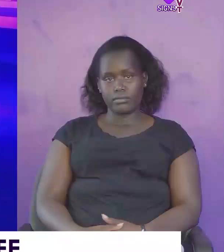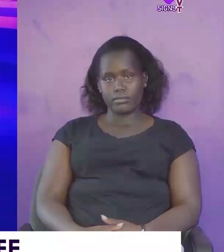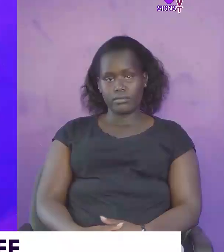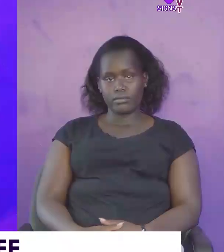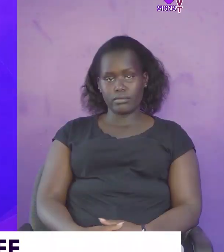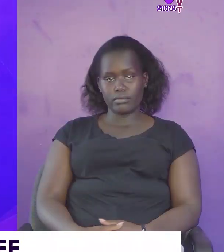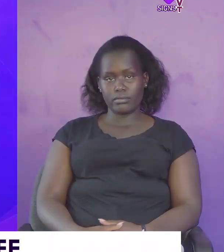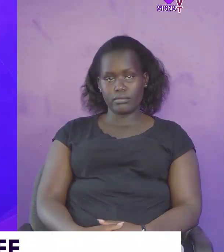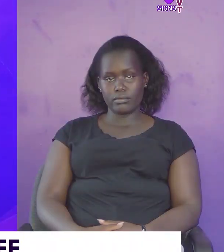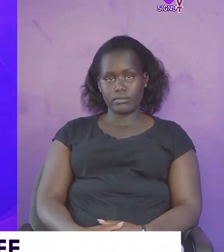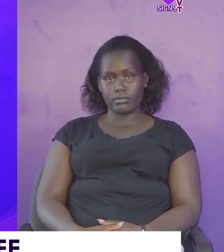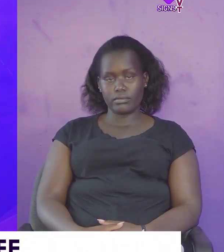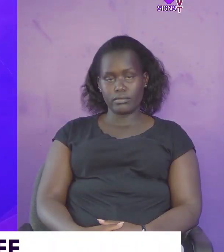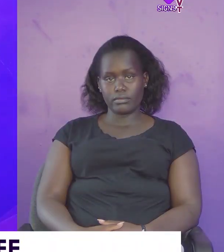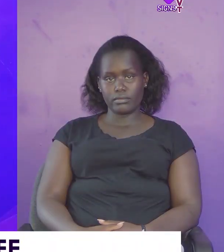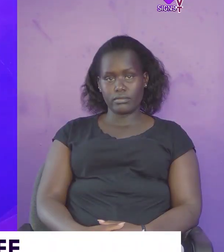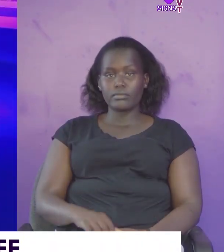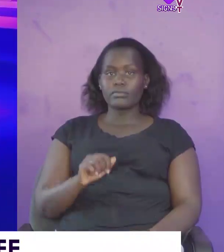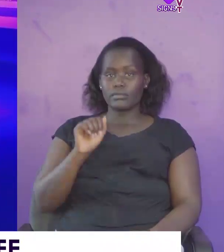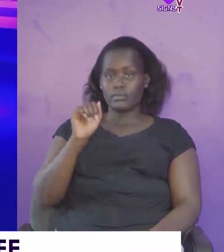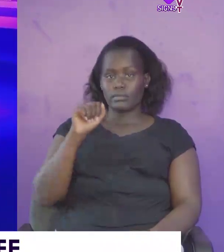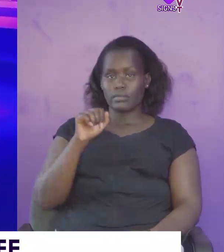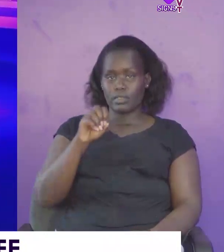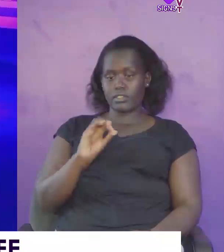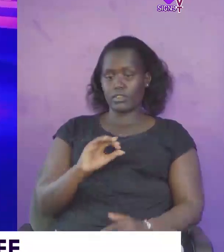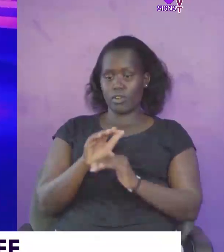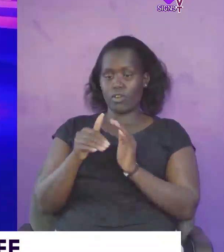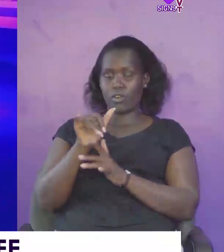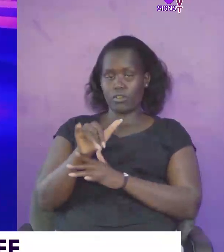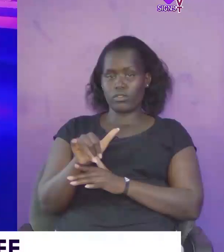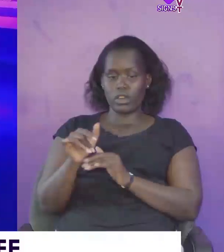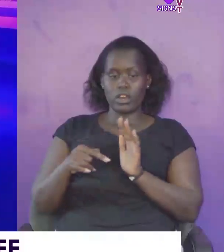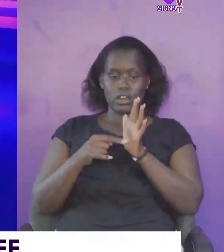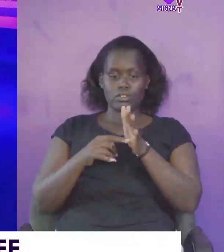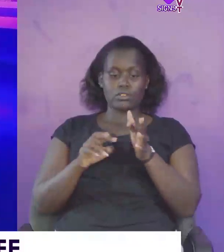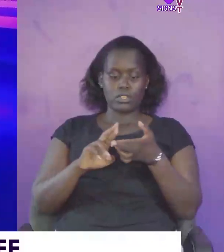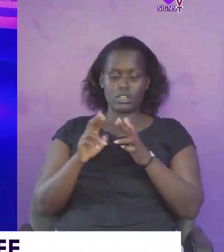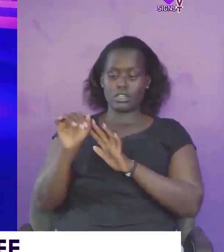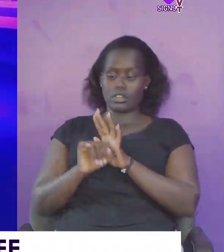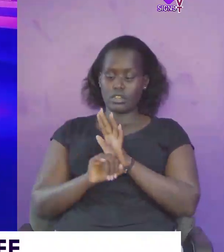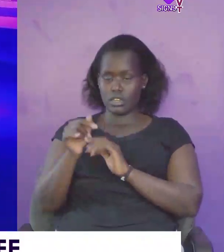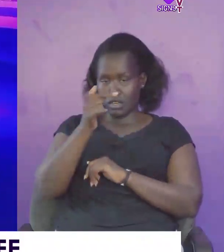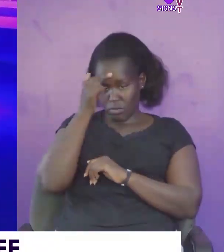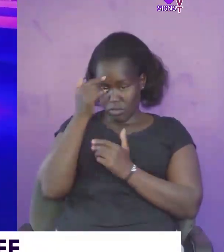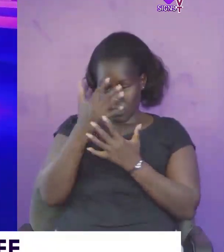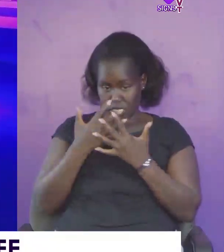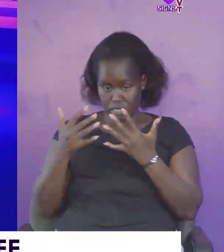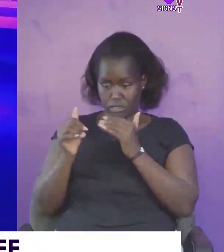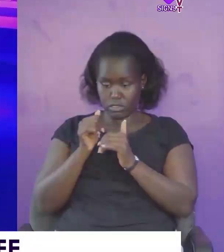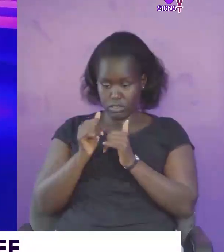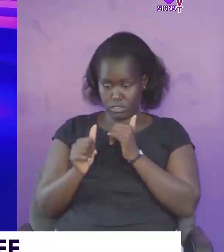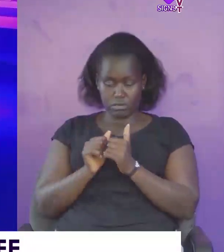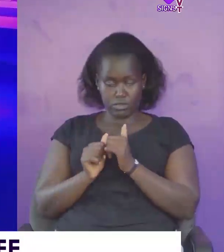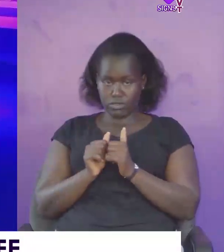kind So, of thing. yeah, and so all of these Yeah. appears in a reflect kwa relationship. Yeah. kwa sababu ni vitu pia hamkukuwa